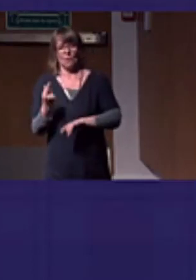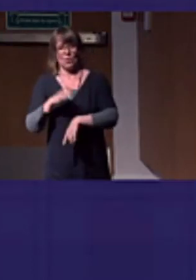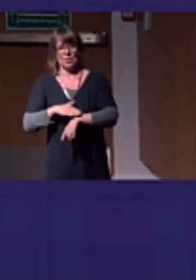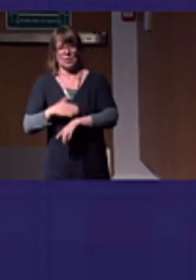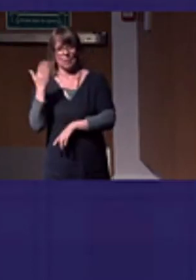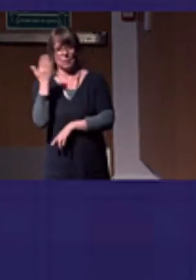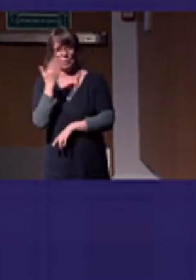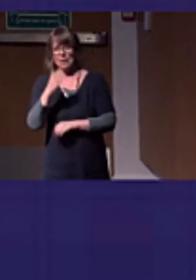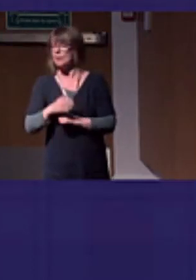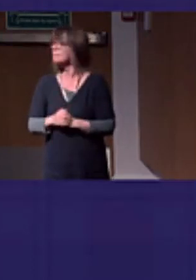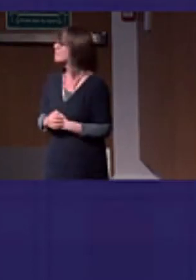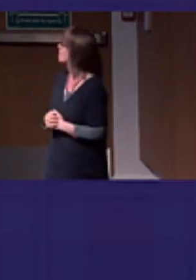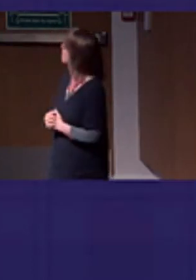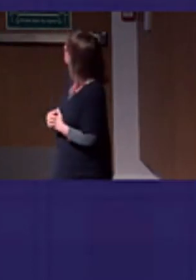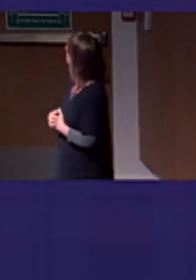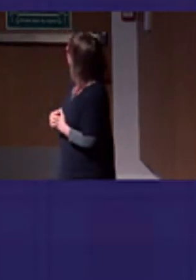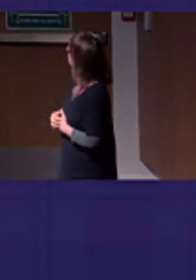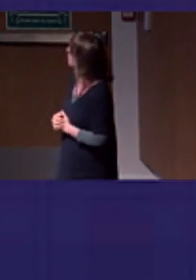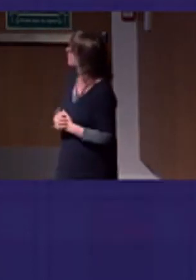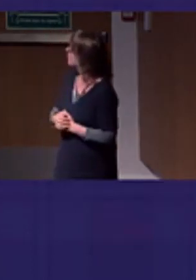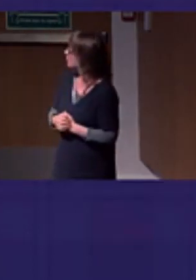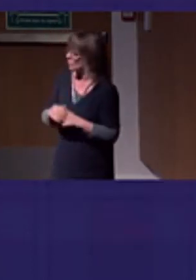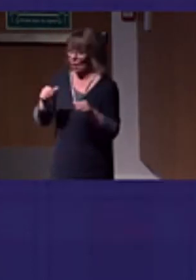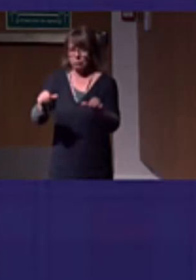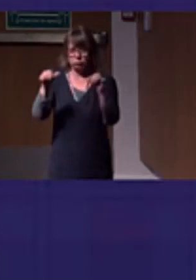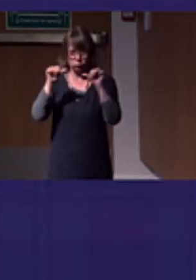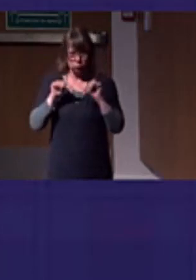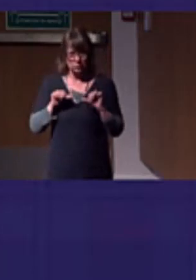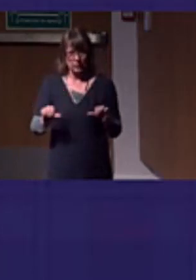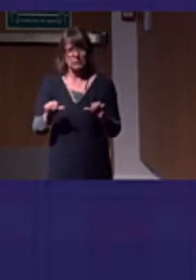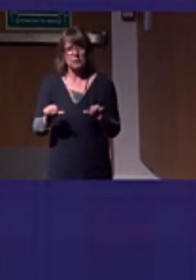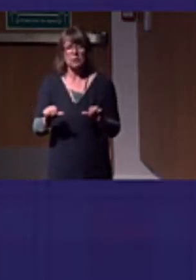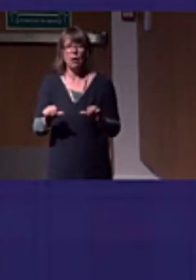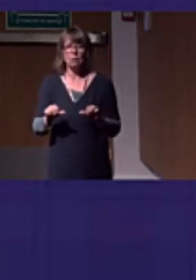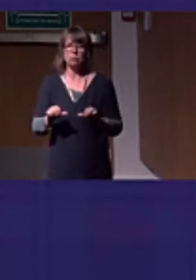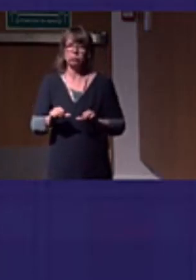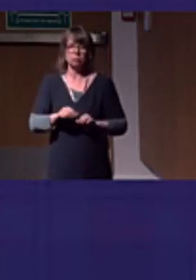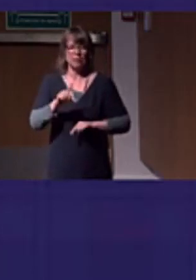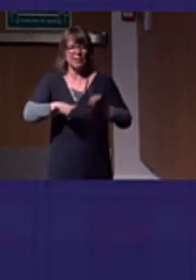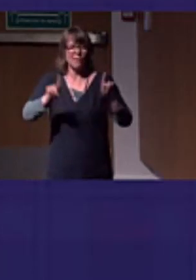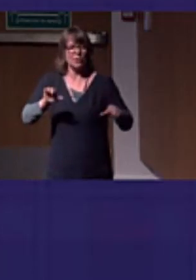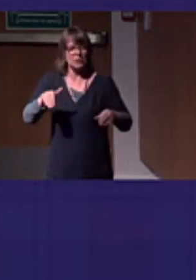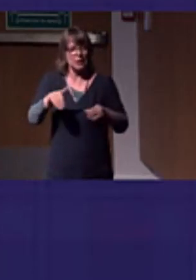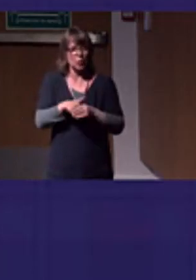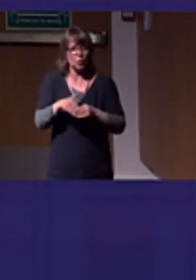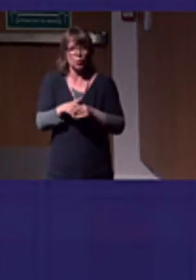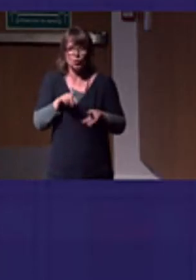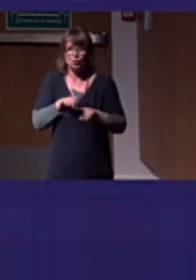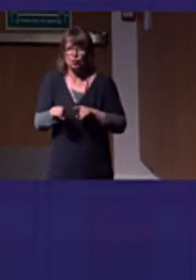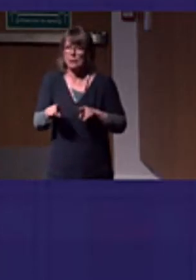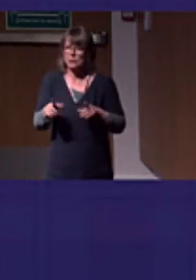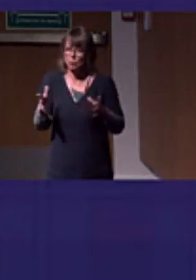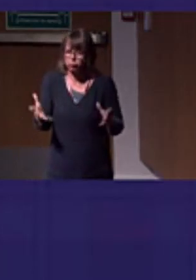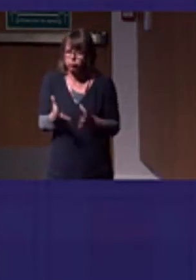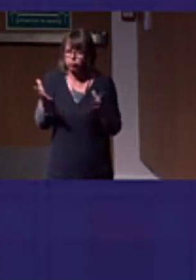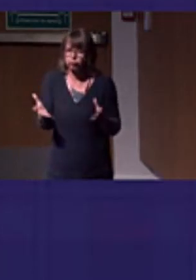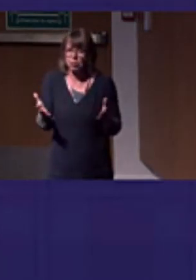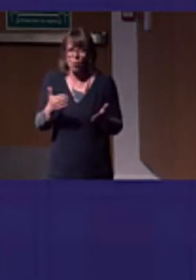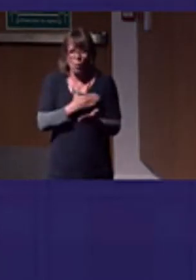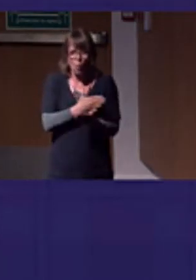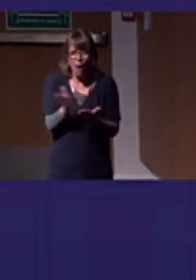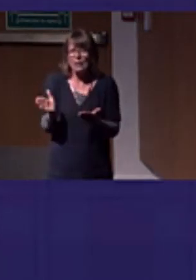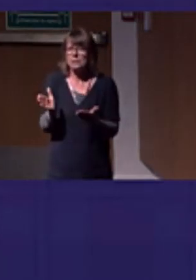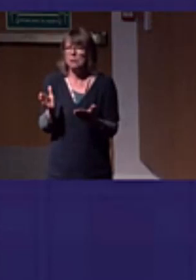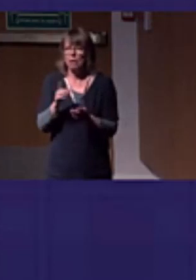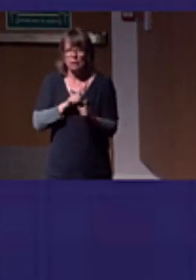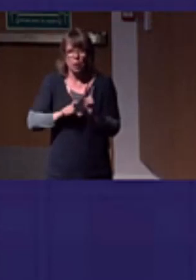Diverse inclusion was then the following year, and again, it's just pushing the boundaries more and more in everything we do, and it's, as everybody said,